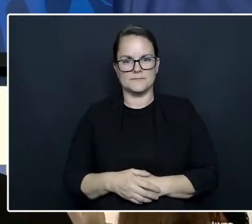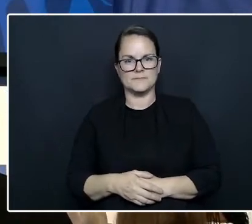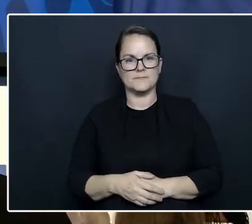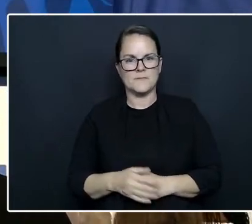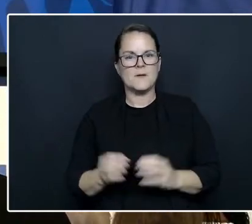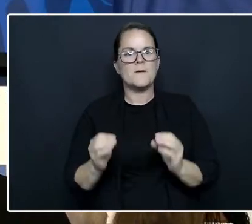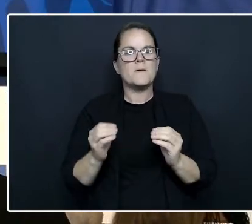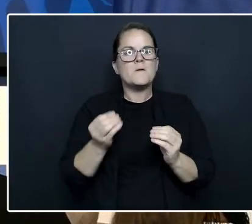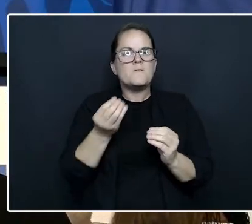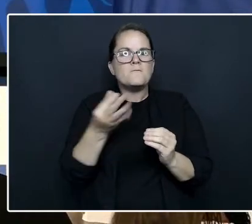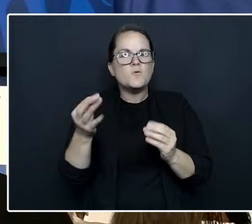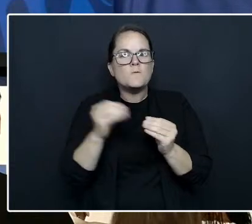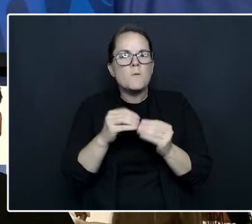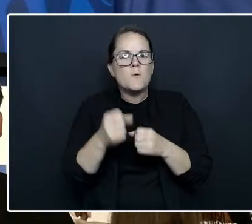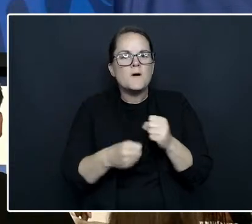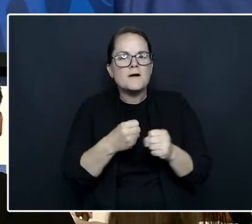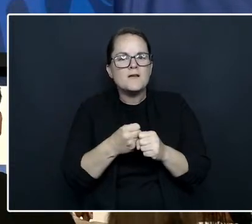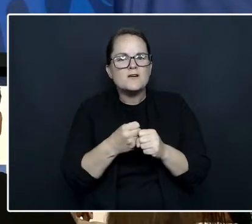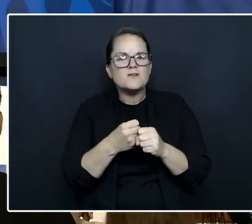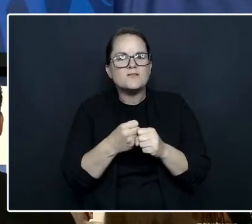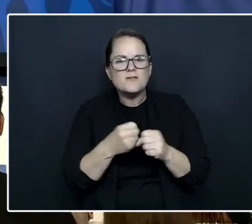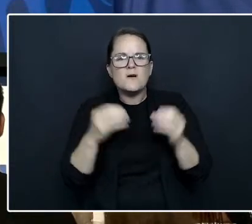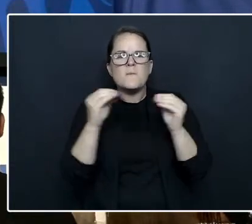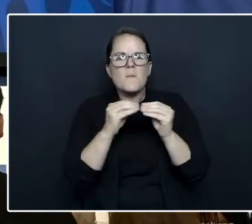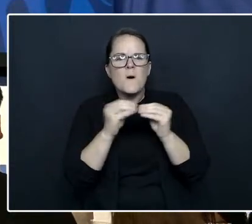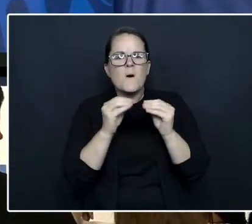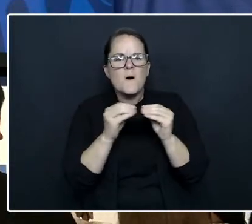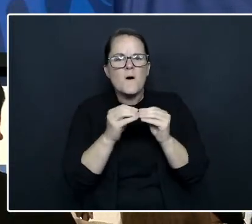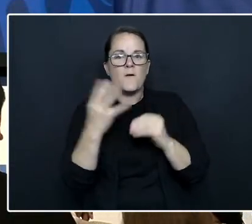Please welcome Maya Kwong.